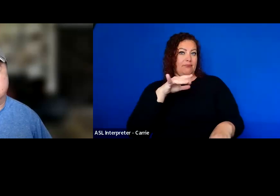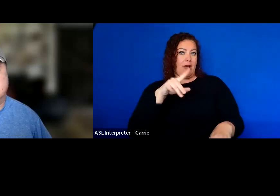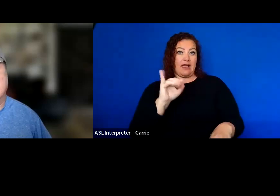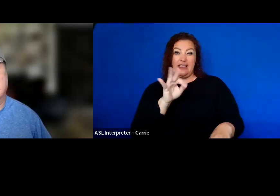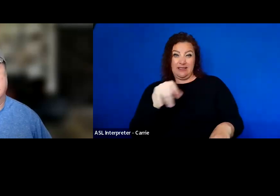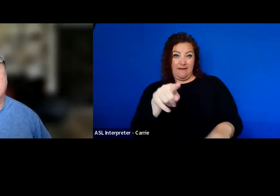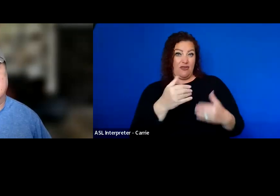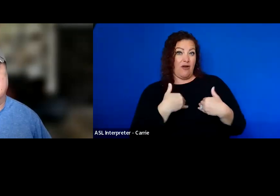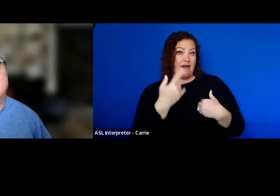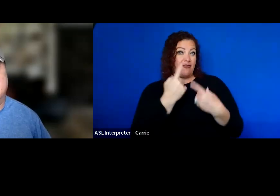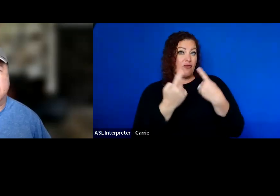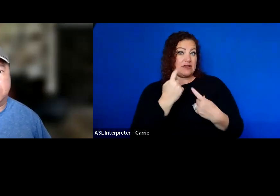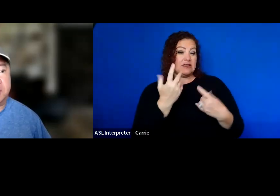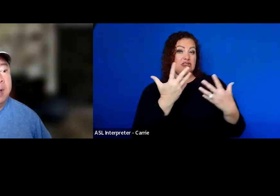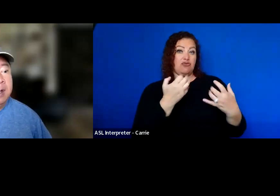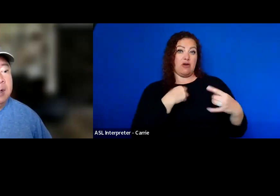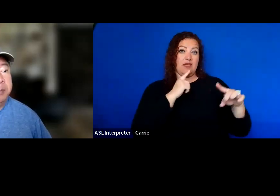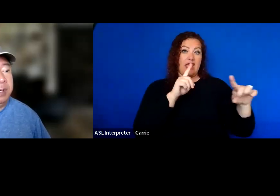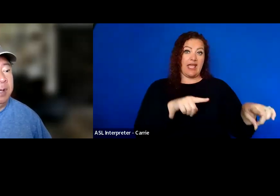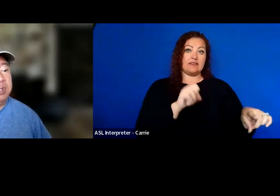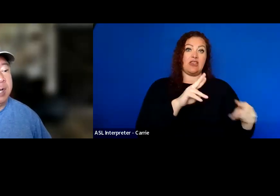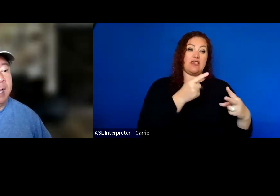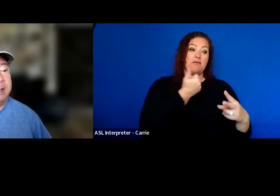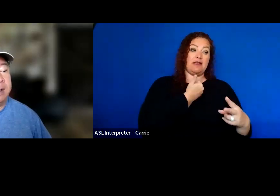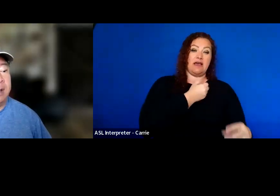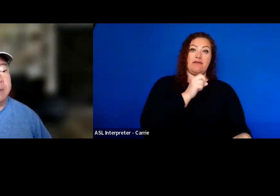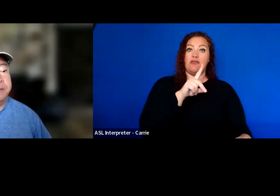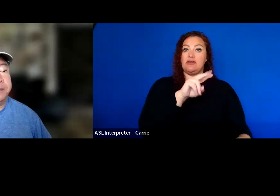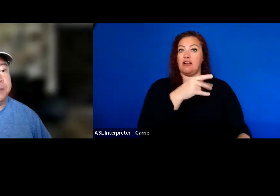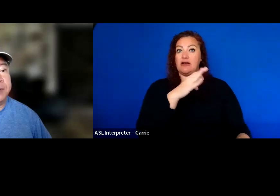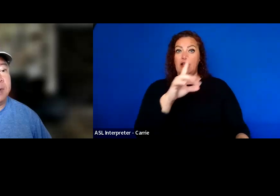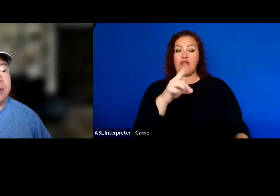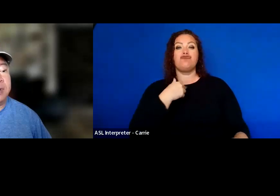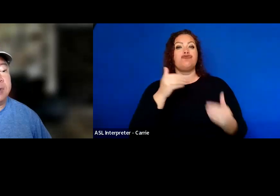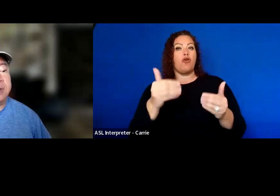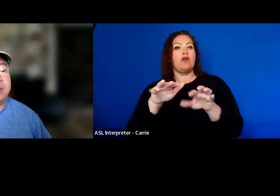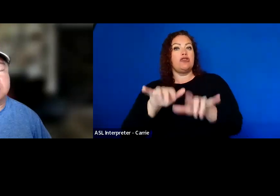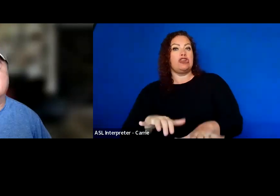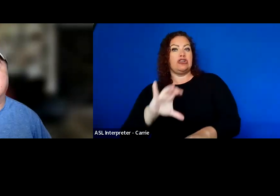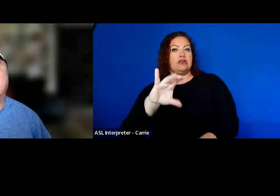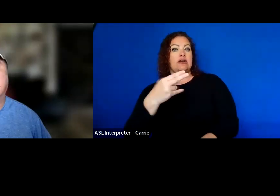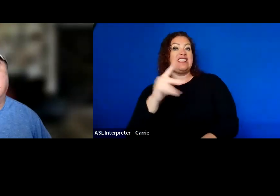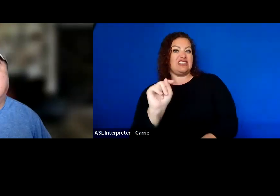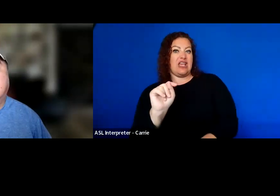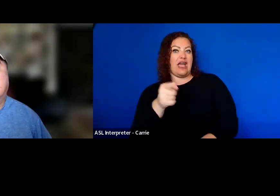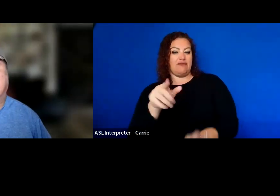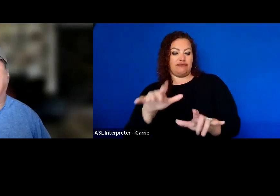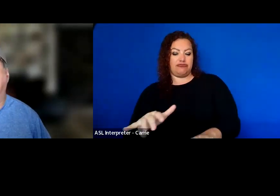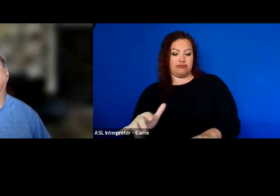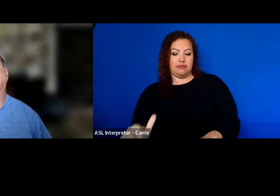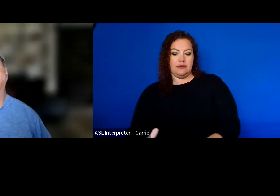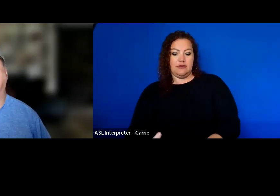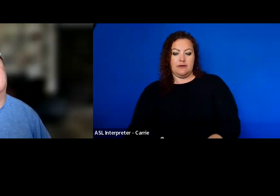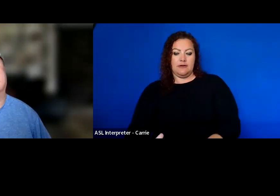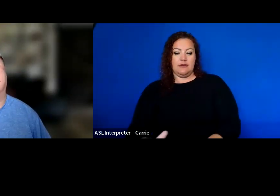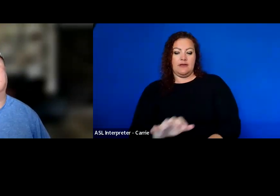us to address, either Dr. or myself or Dr. Hayward, put it on the chat. You can put it on there.